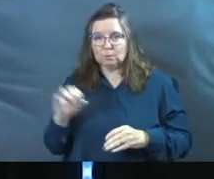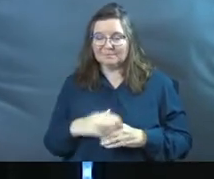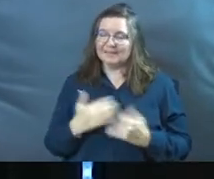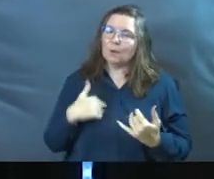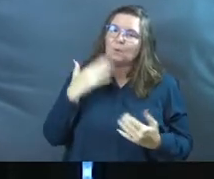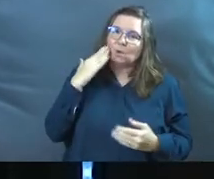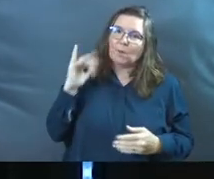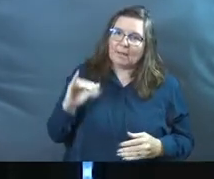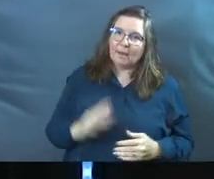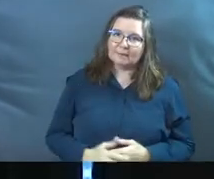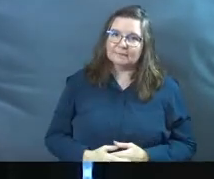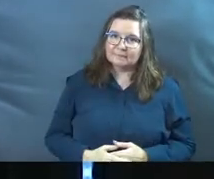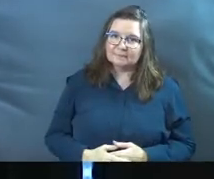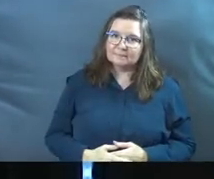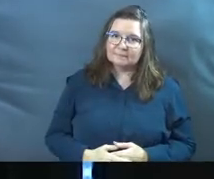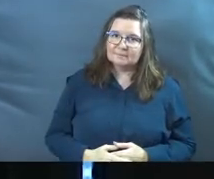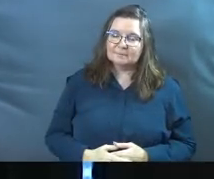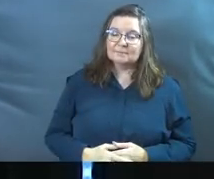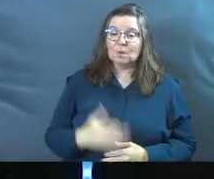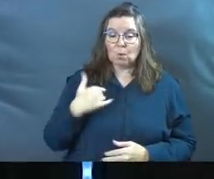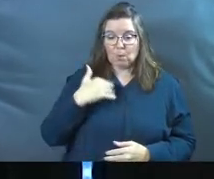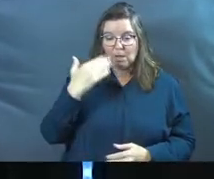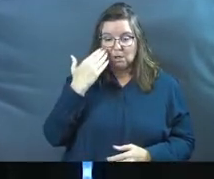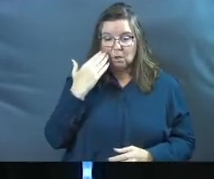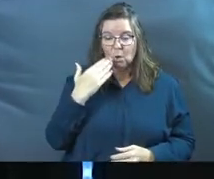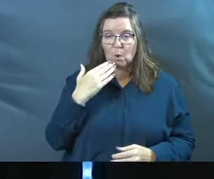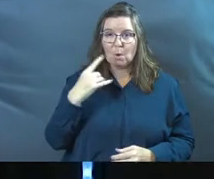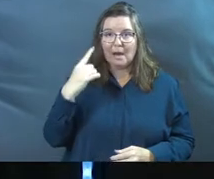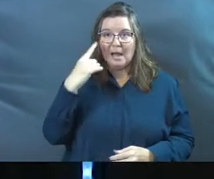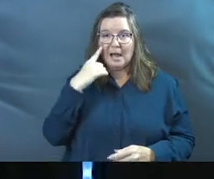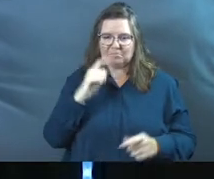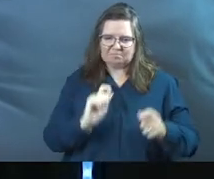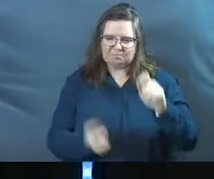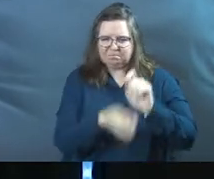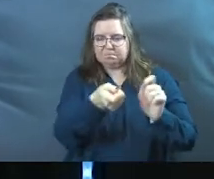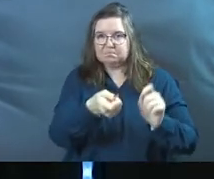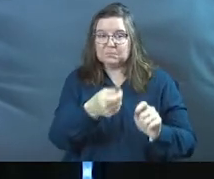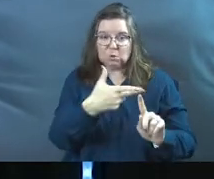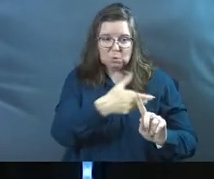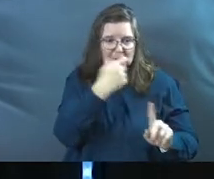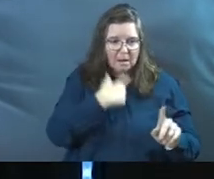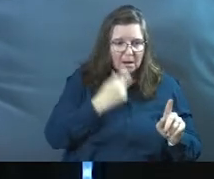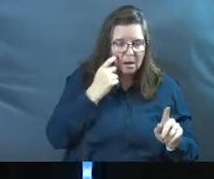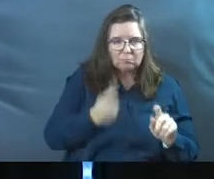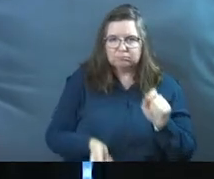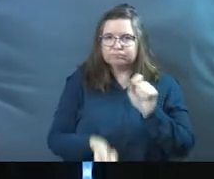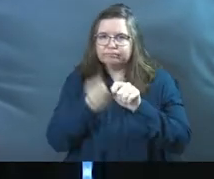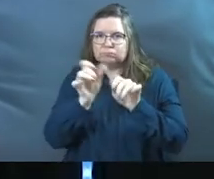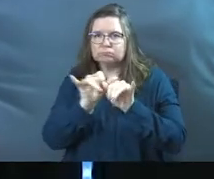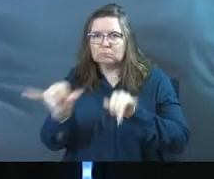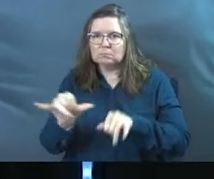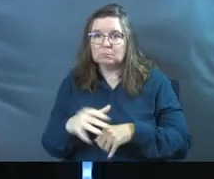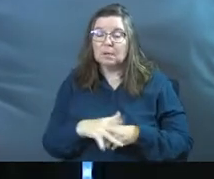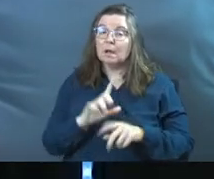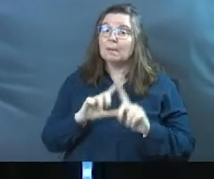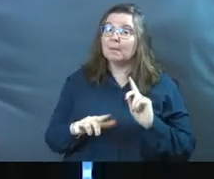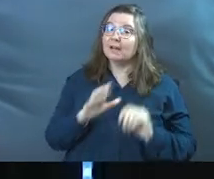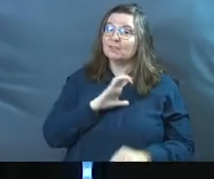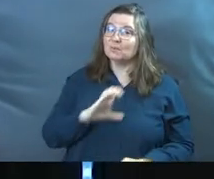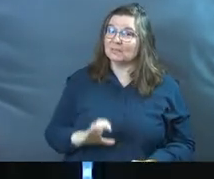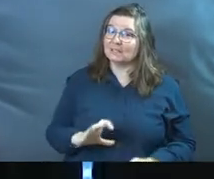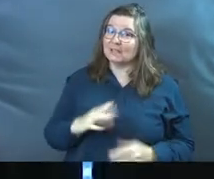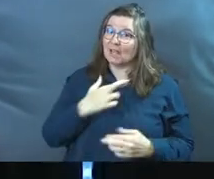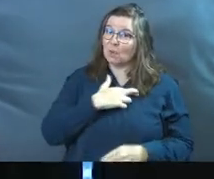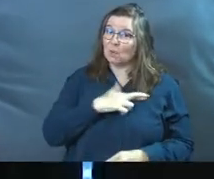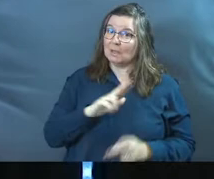Now we know that. We know eye for an eye, and that's where it comes from. But as Christians,